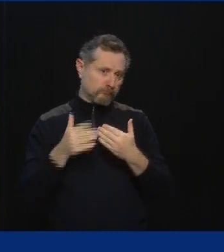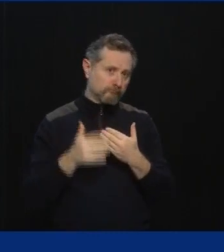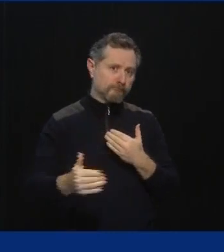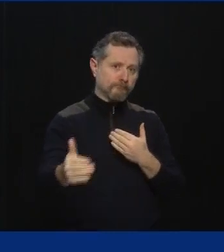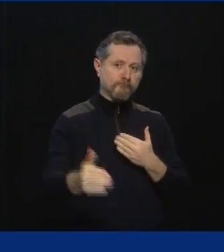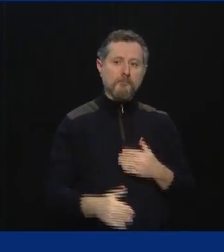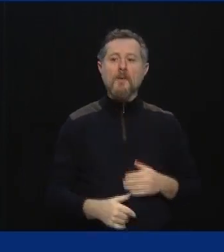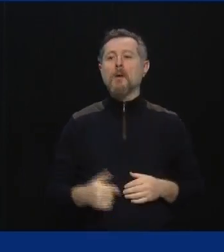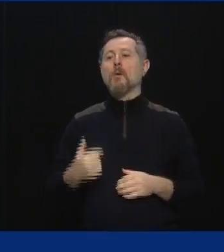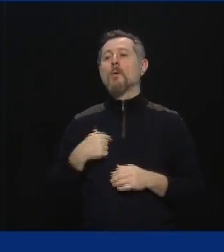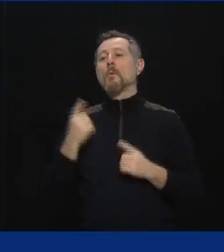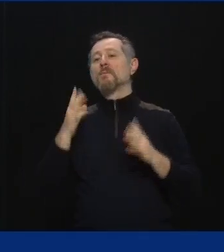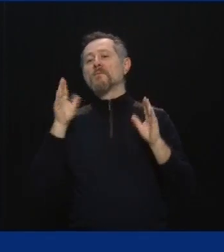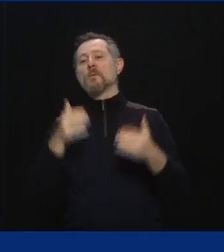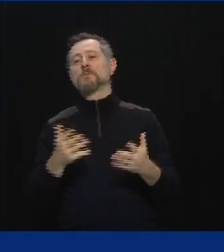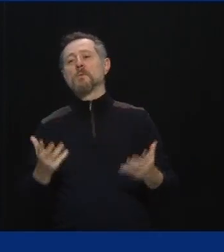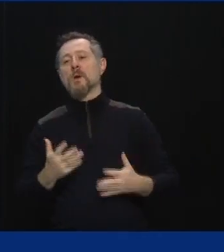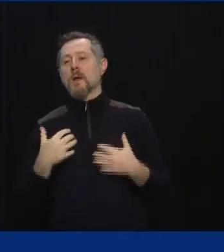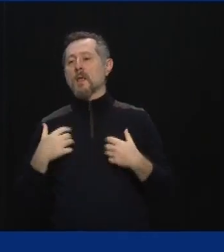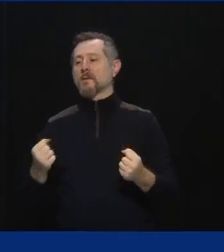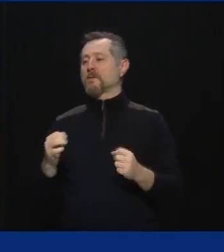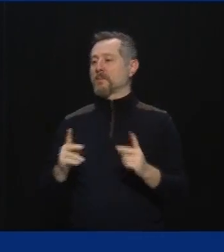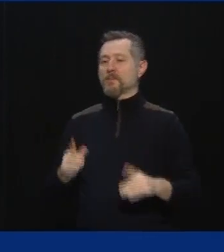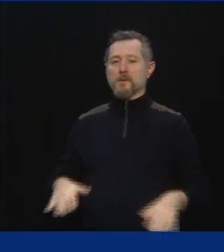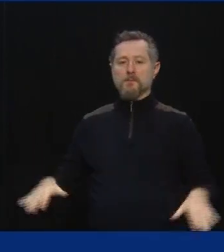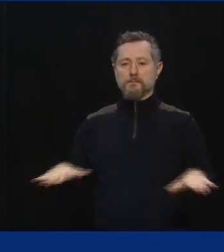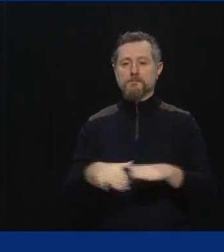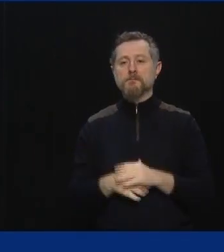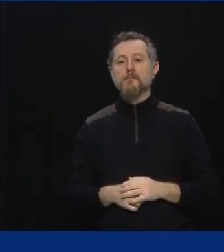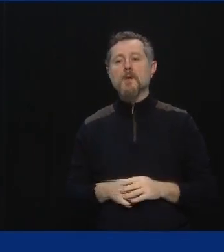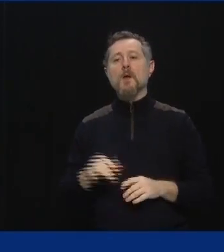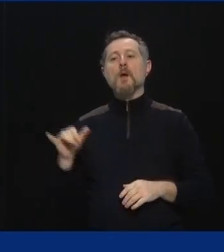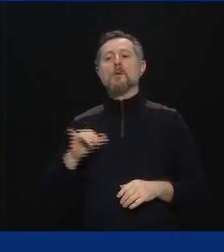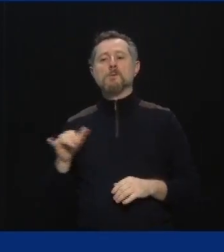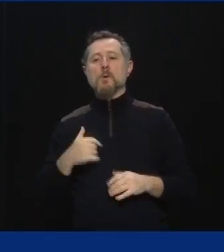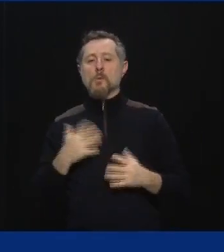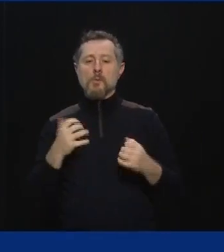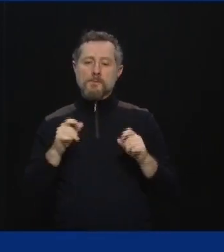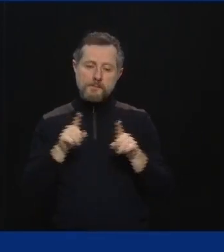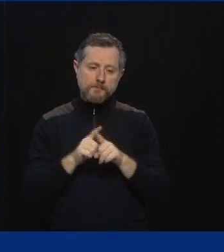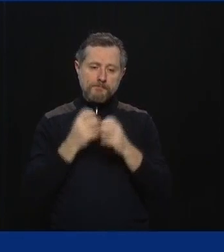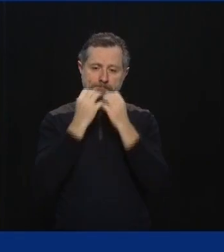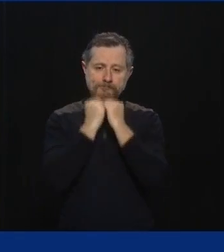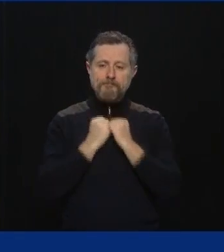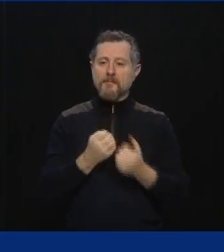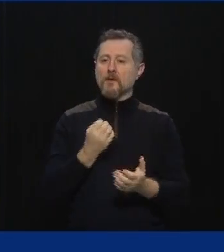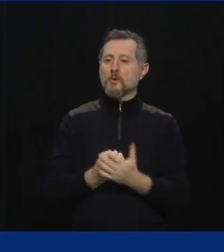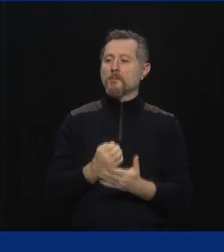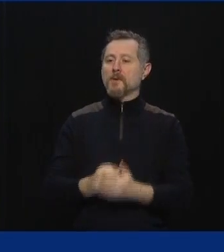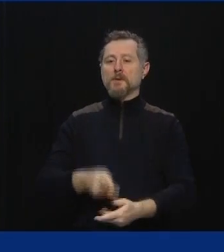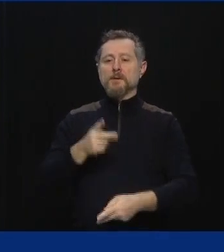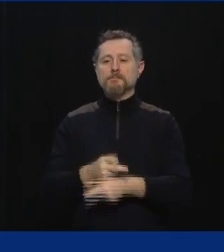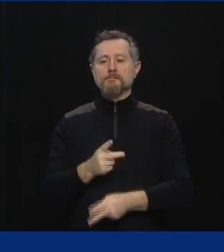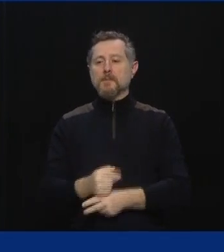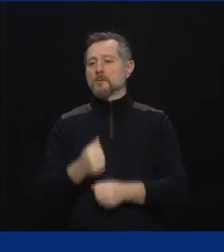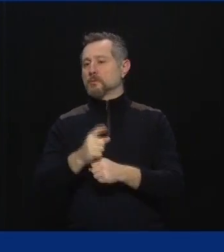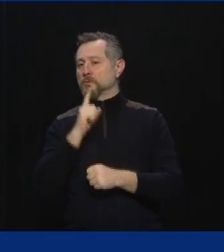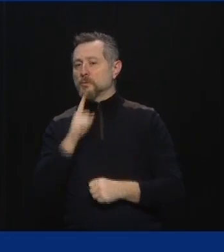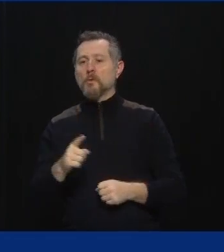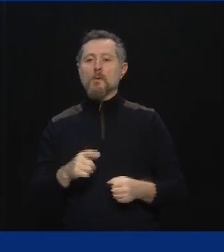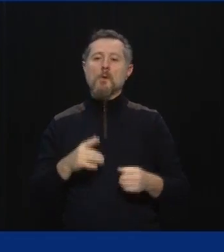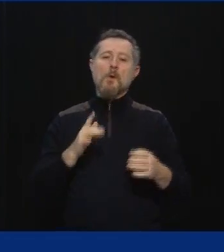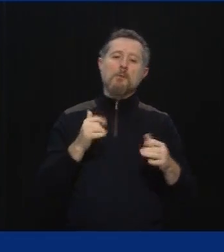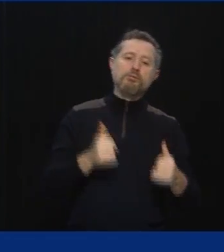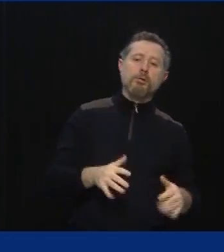one, focusing on the health of the people, but also the health of the economy, and making sure that we don't slide any further, that